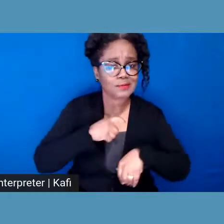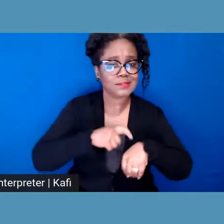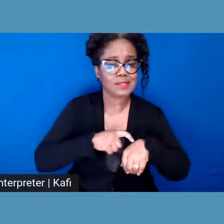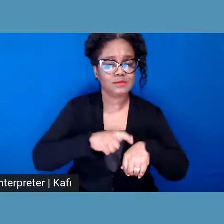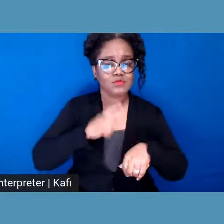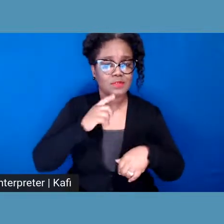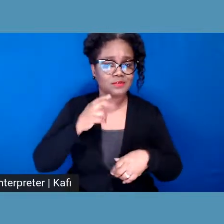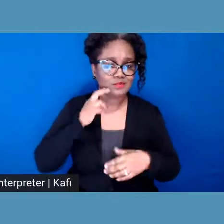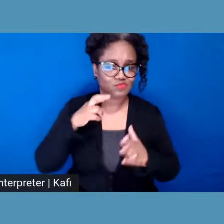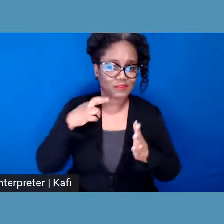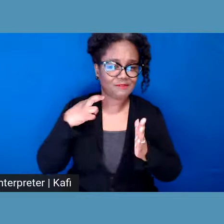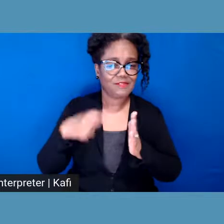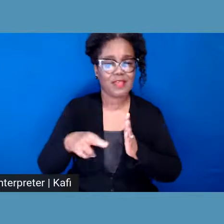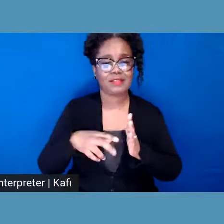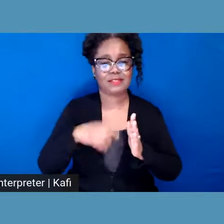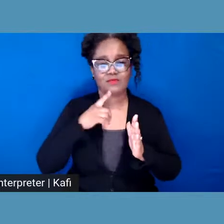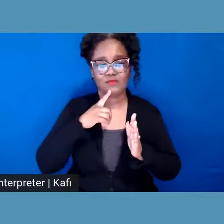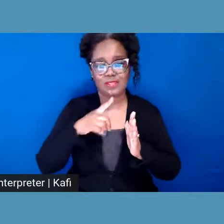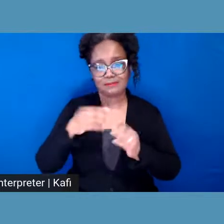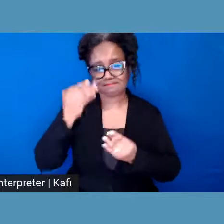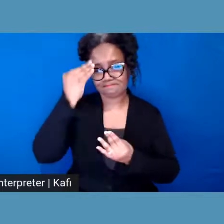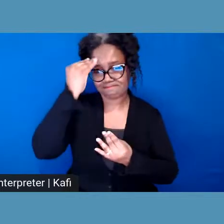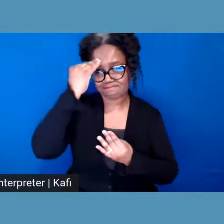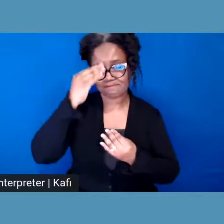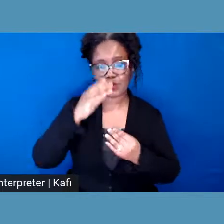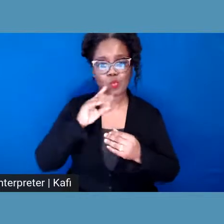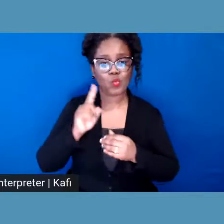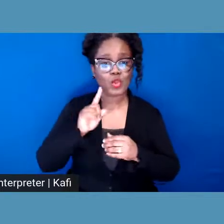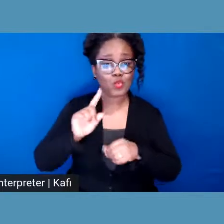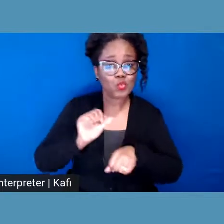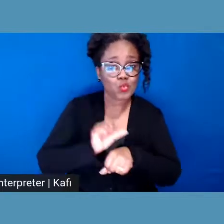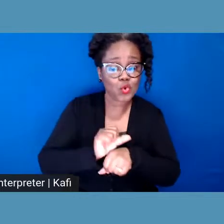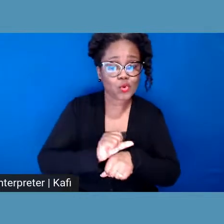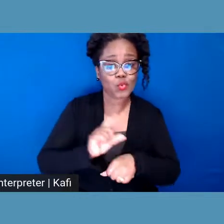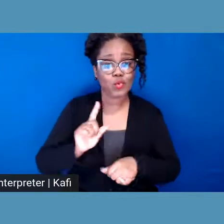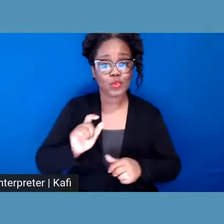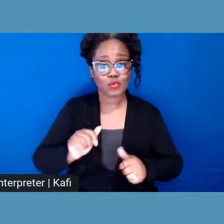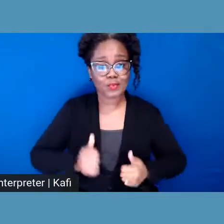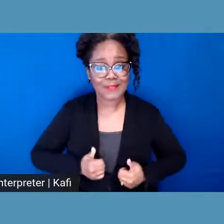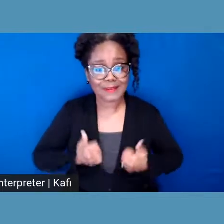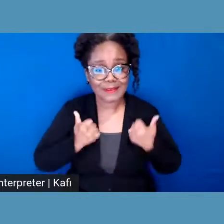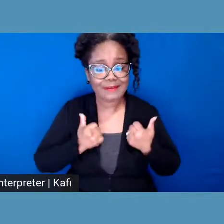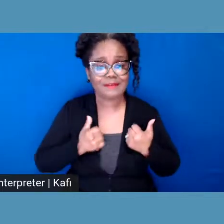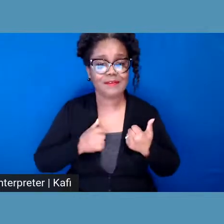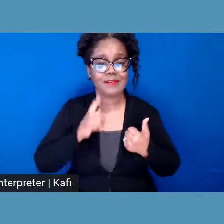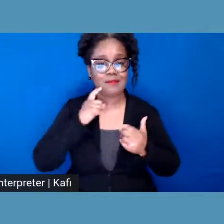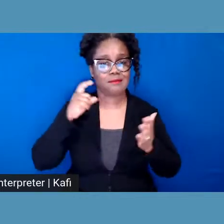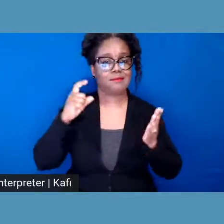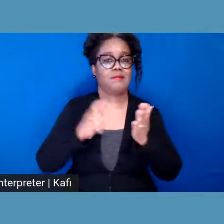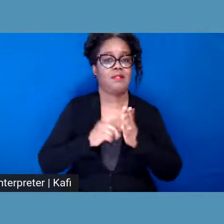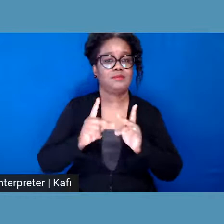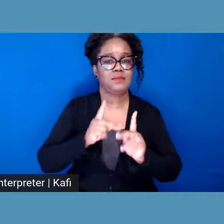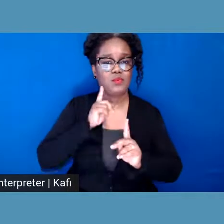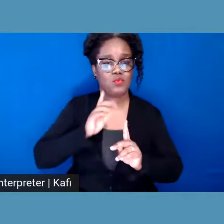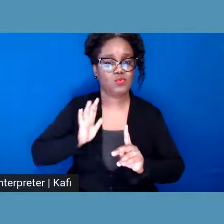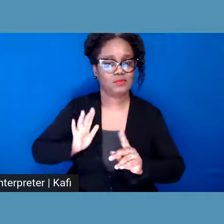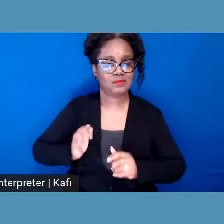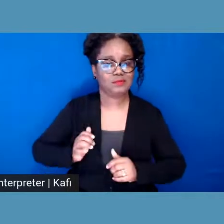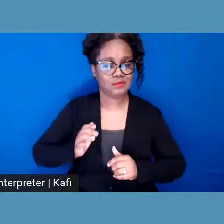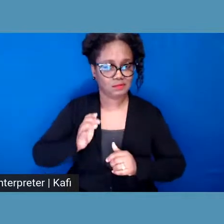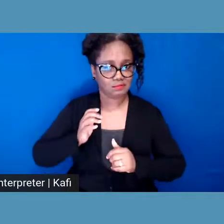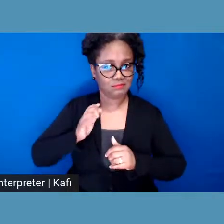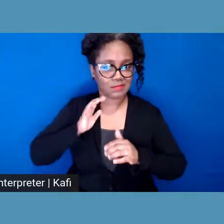to respect the diversity of cultures and experiences that form the richness of our world and our profession. Before we